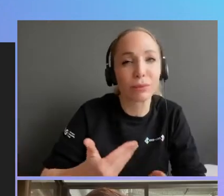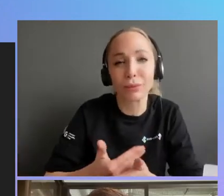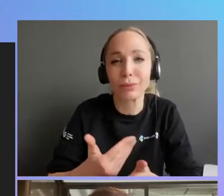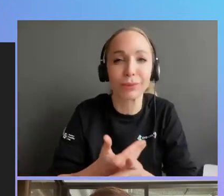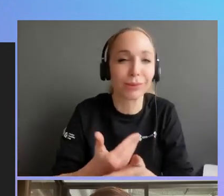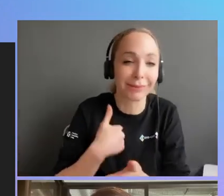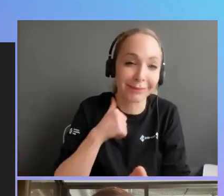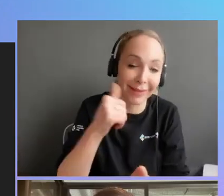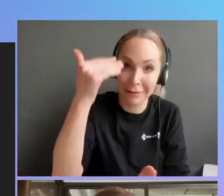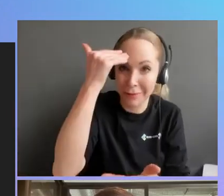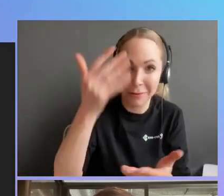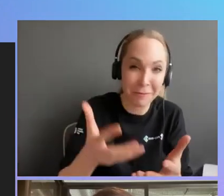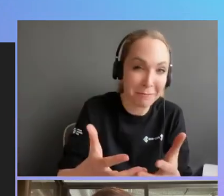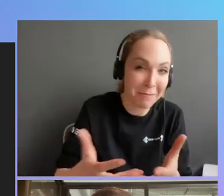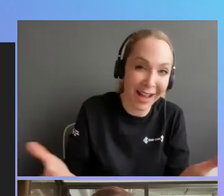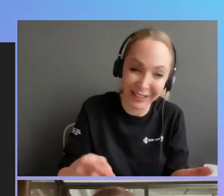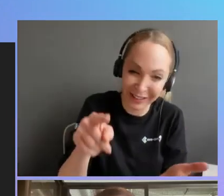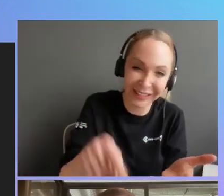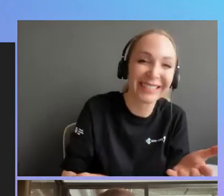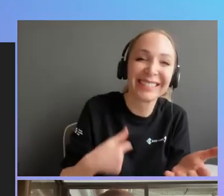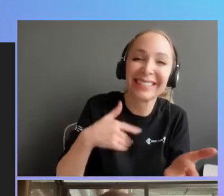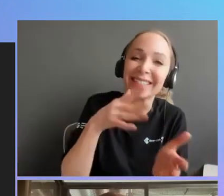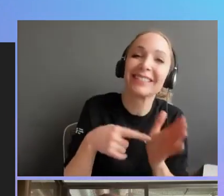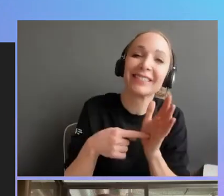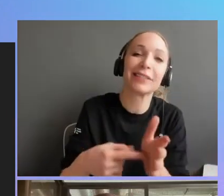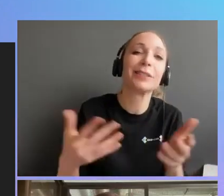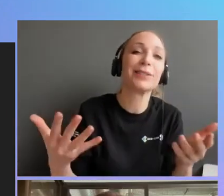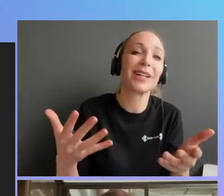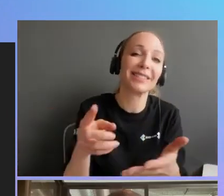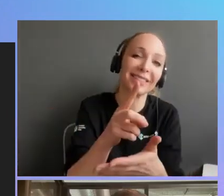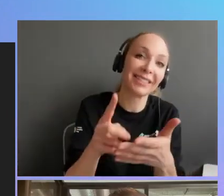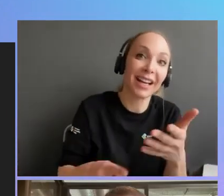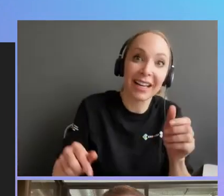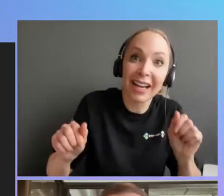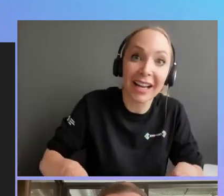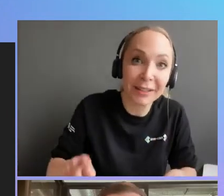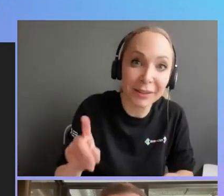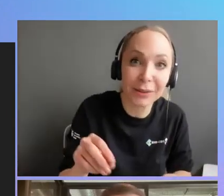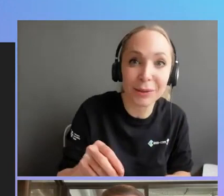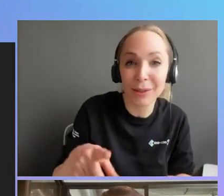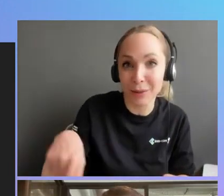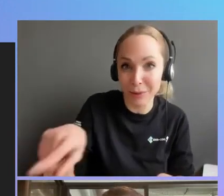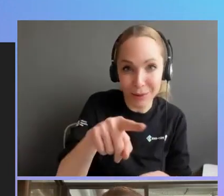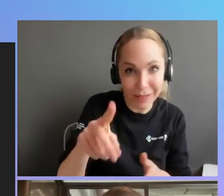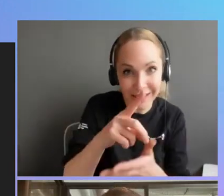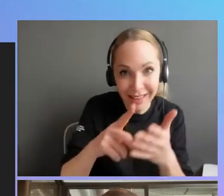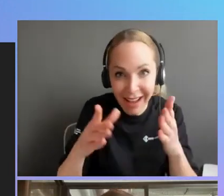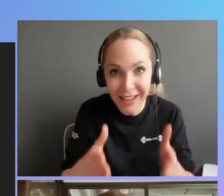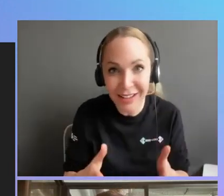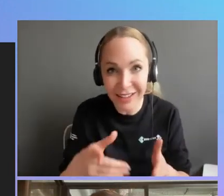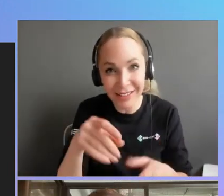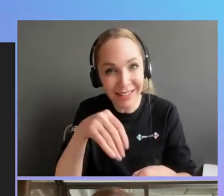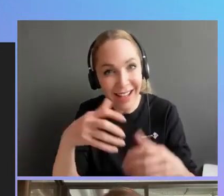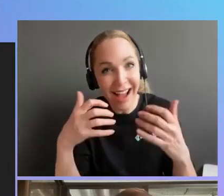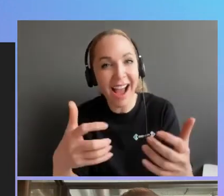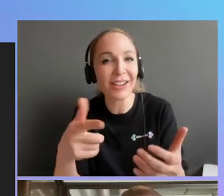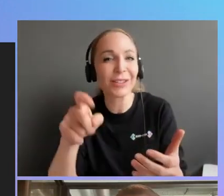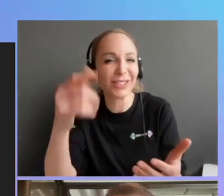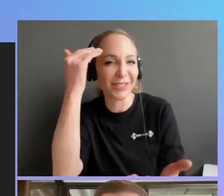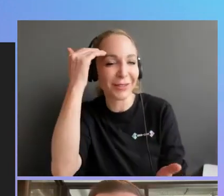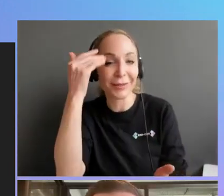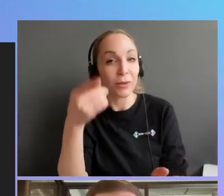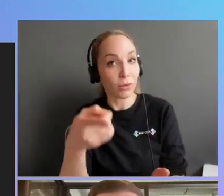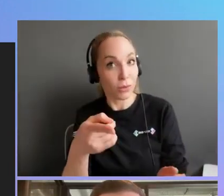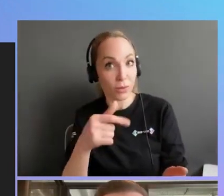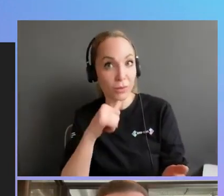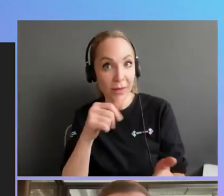to demonstrate what a designer might be doing. So if you are a designer and you're in the audience, you should be very familiar with this. If you're not, I'll describe